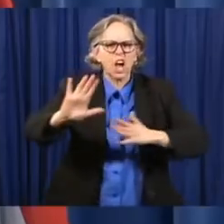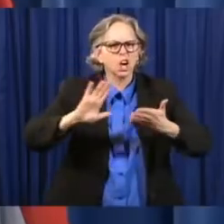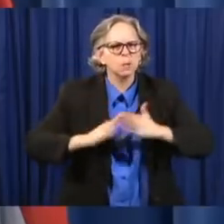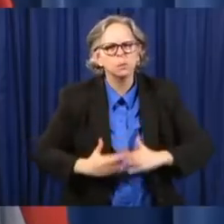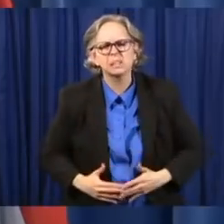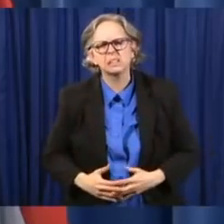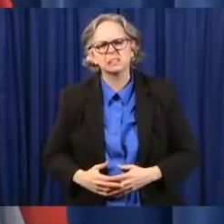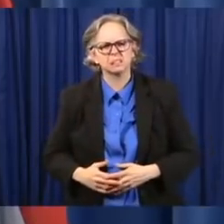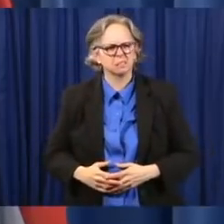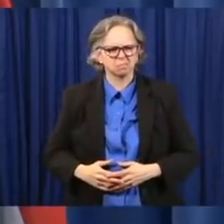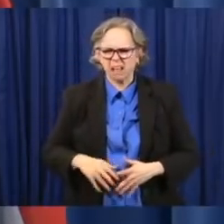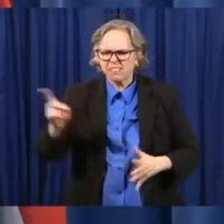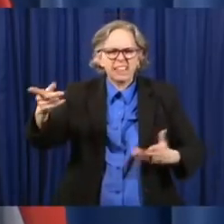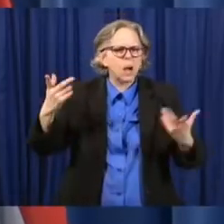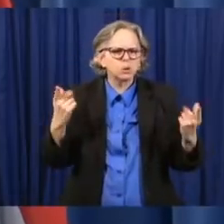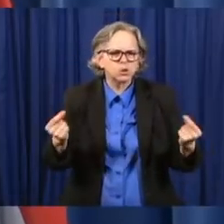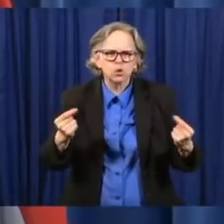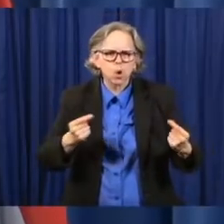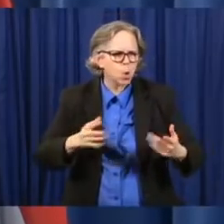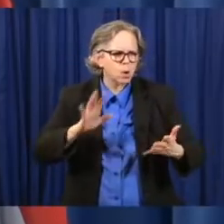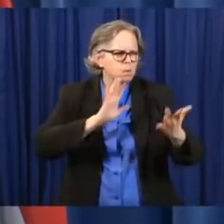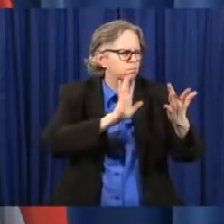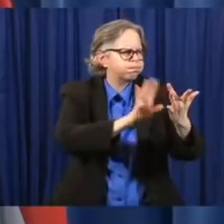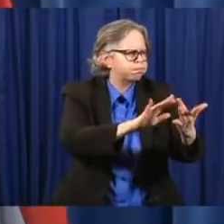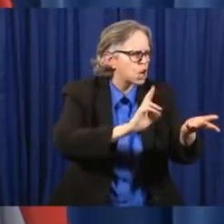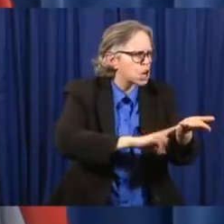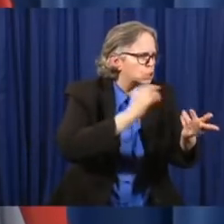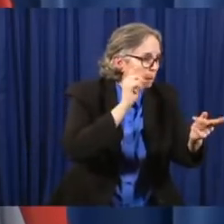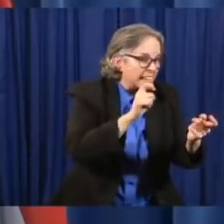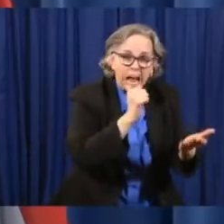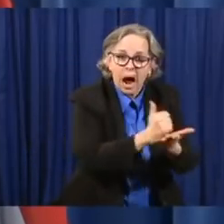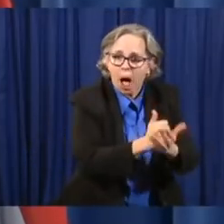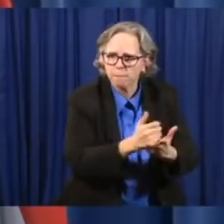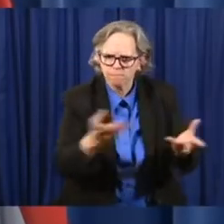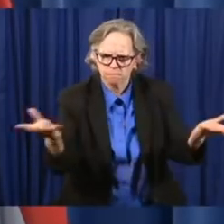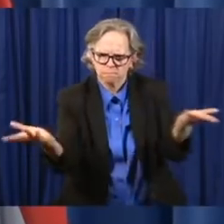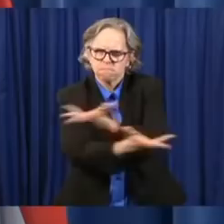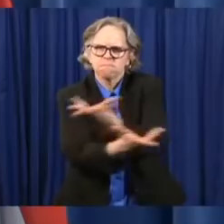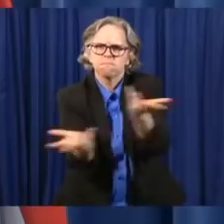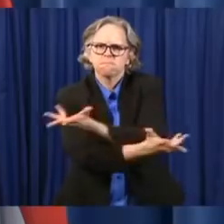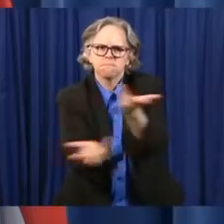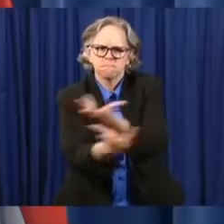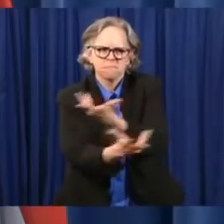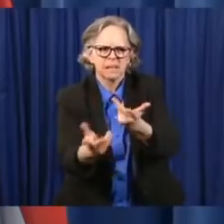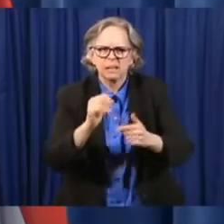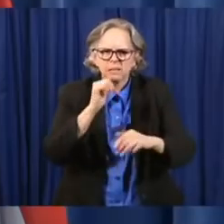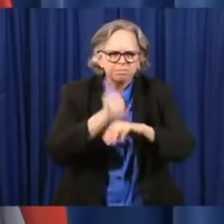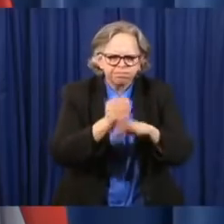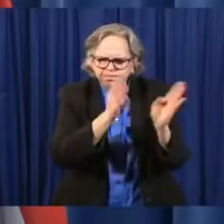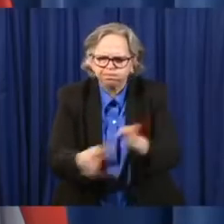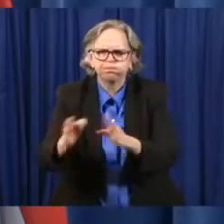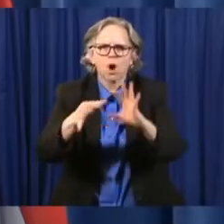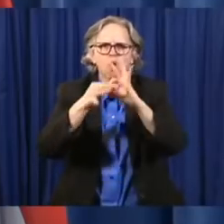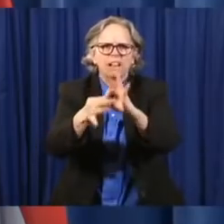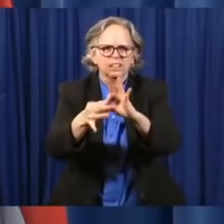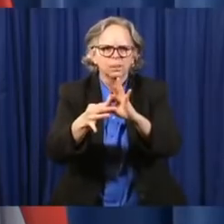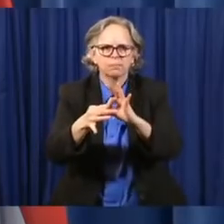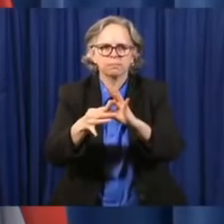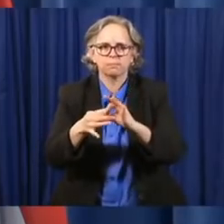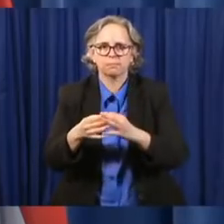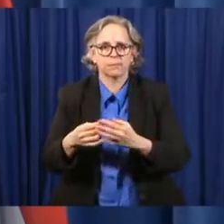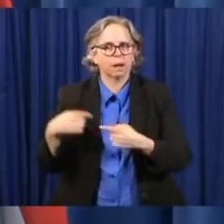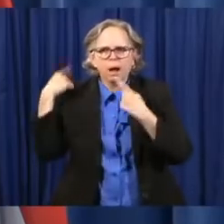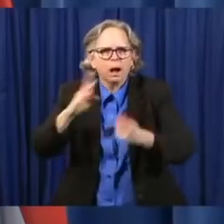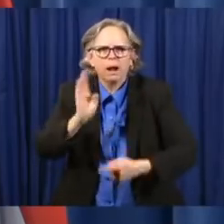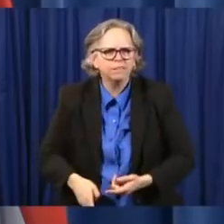to the nursing homes within their area, their natural area, and establish those relationships if they don't already have those relationships, because the